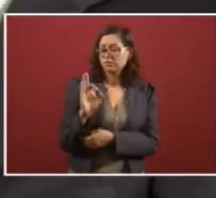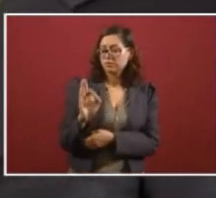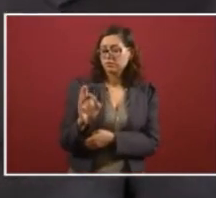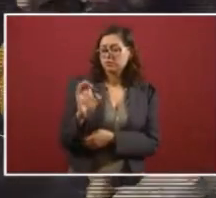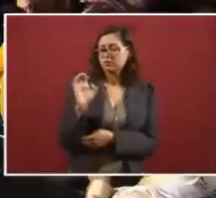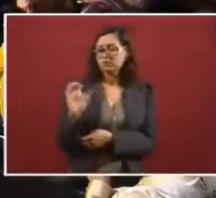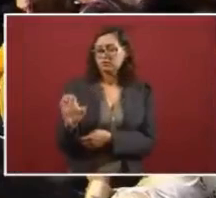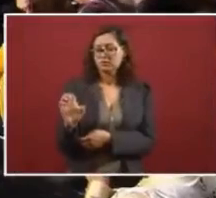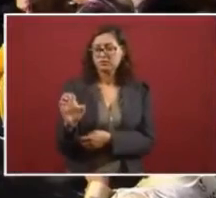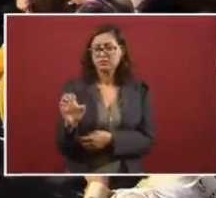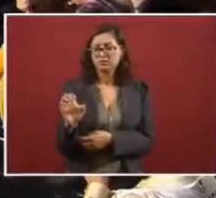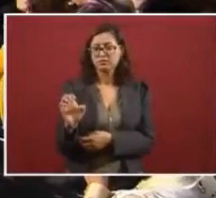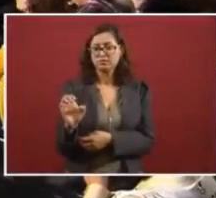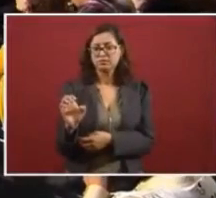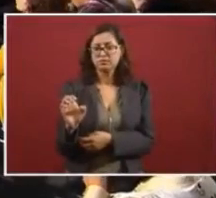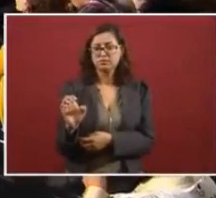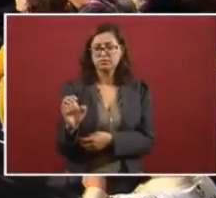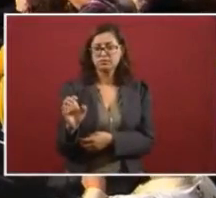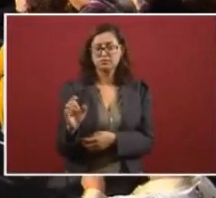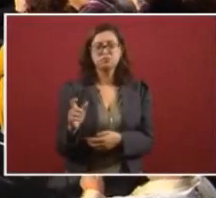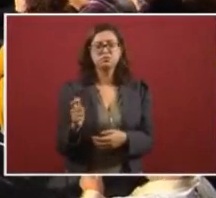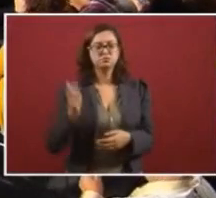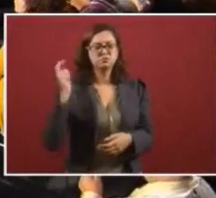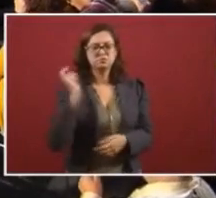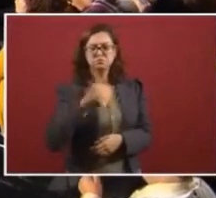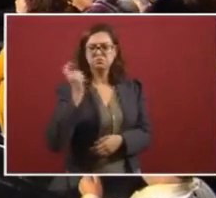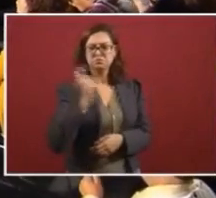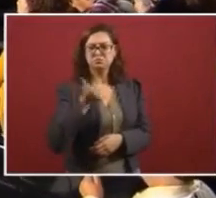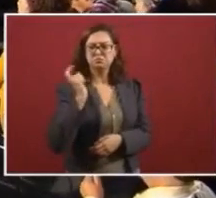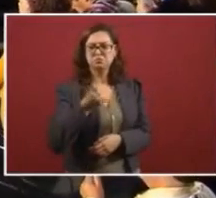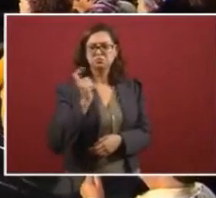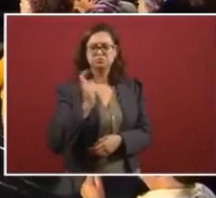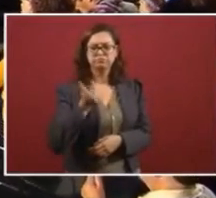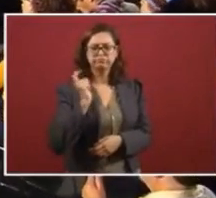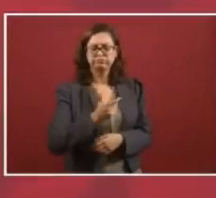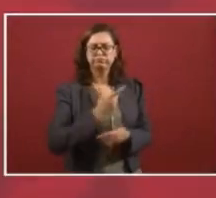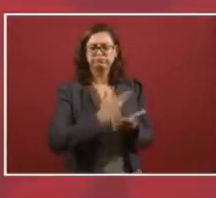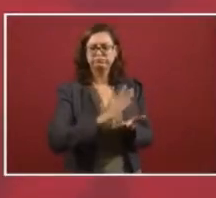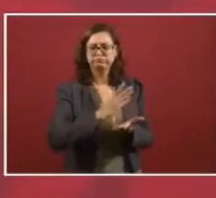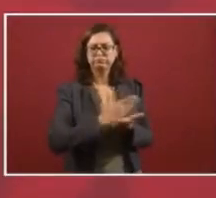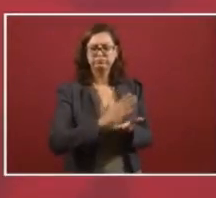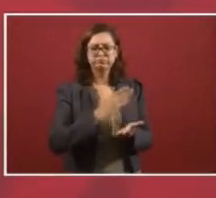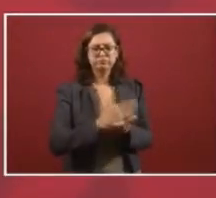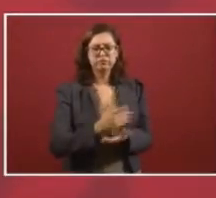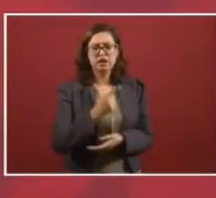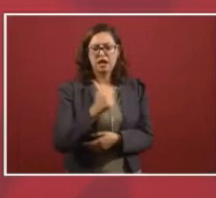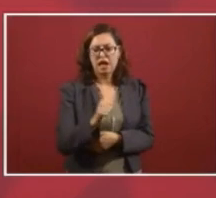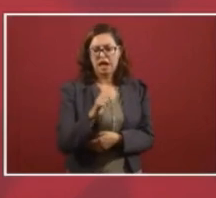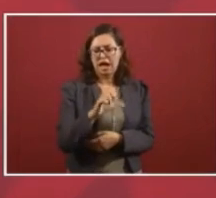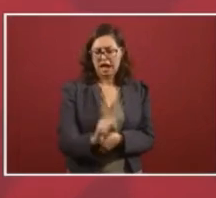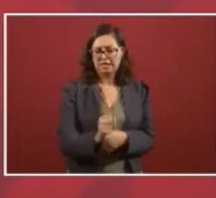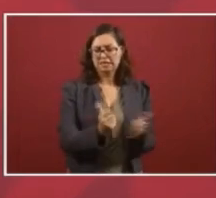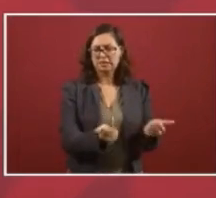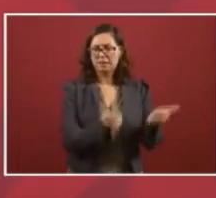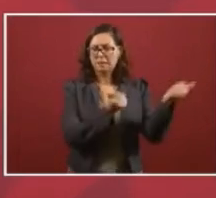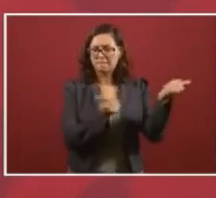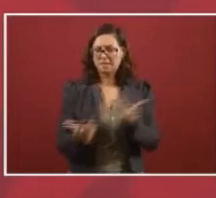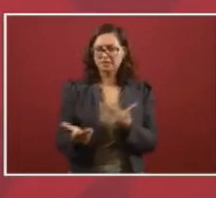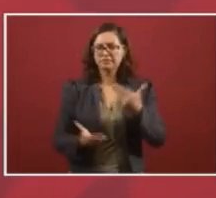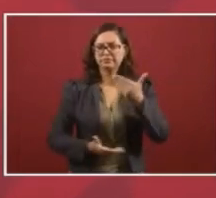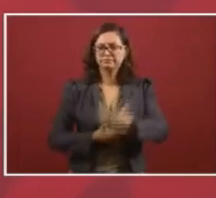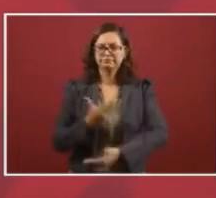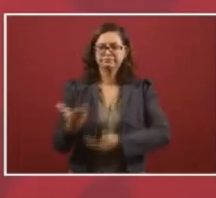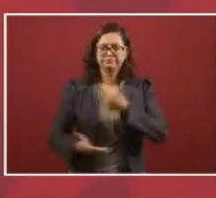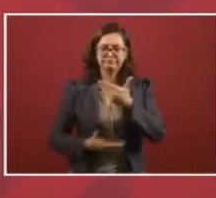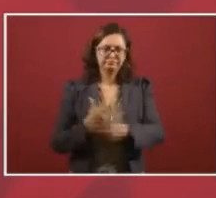regarding the Federal Commission, they are buying the gas